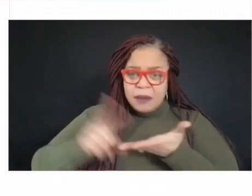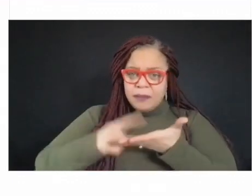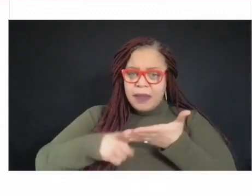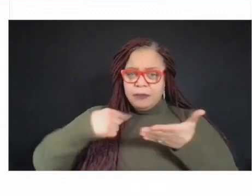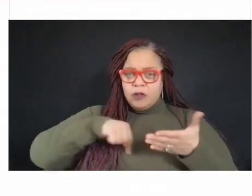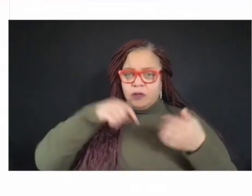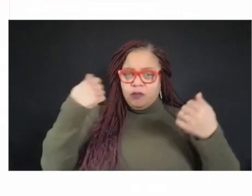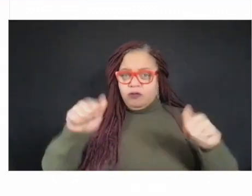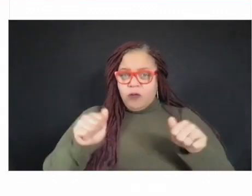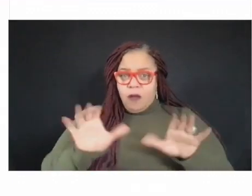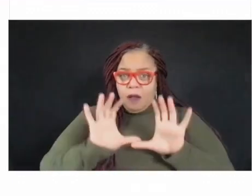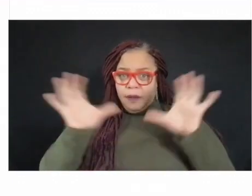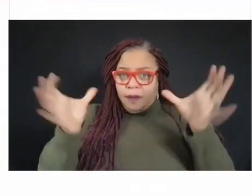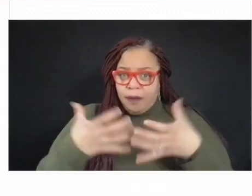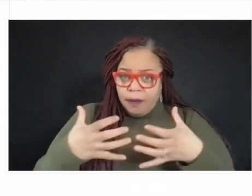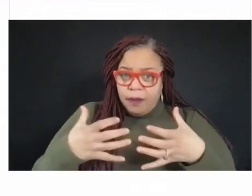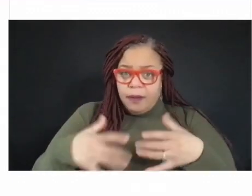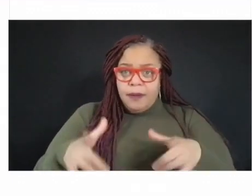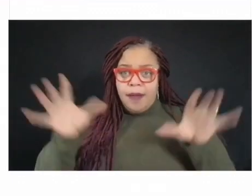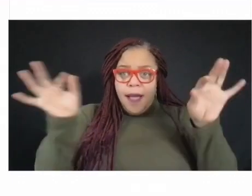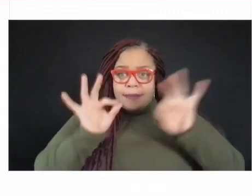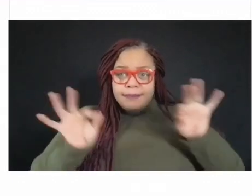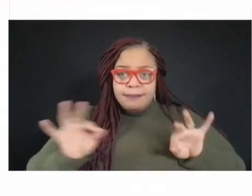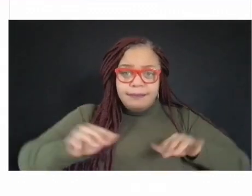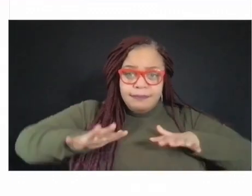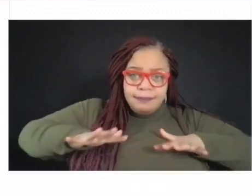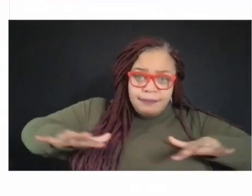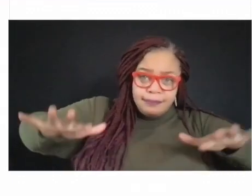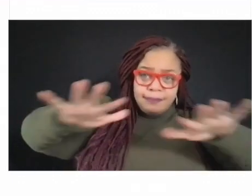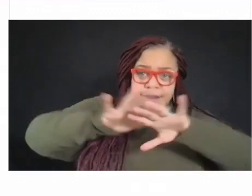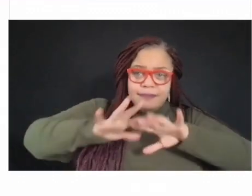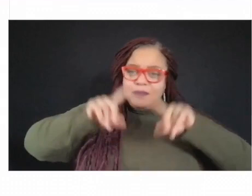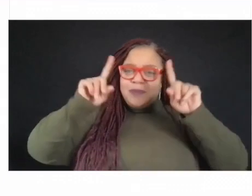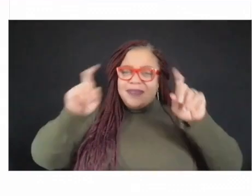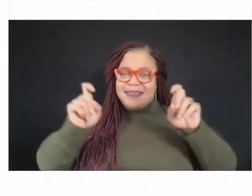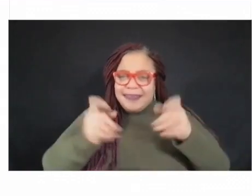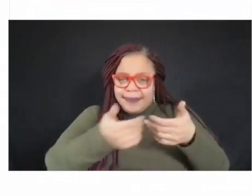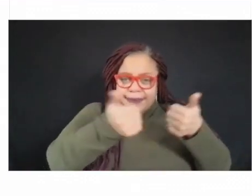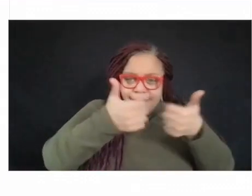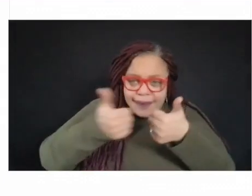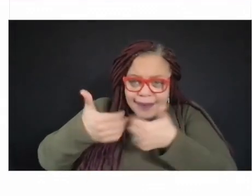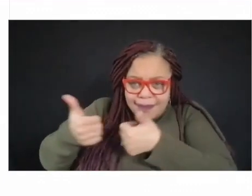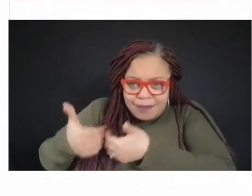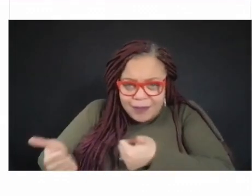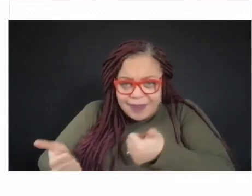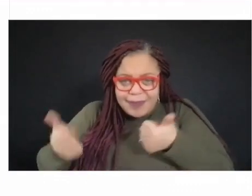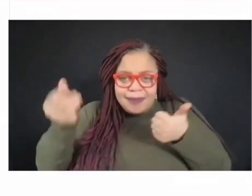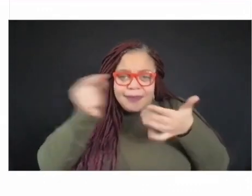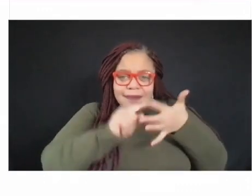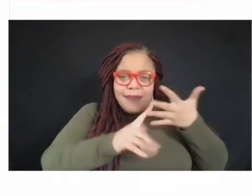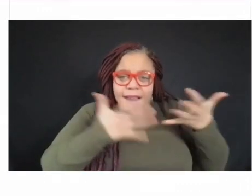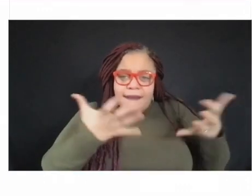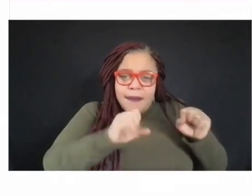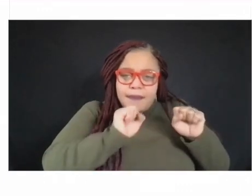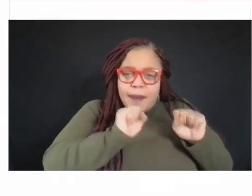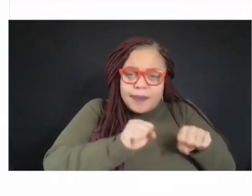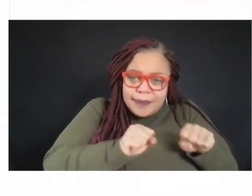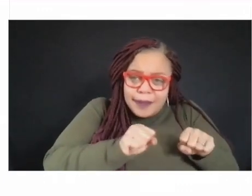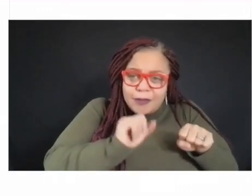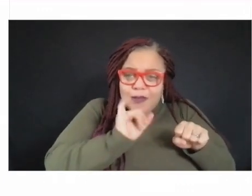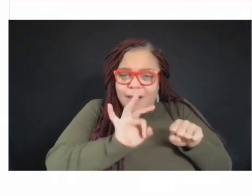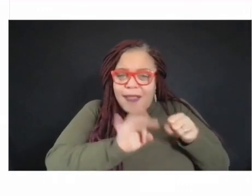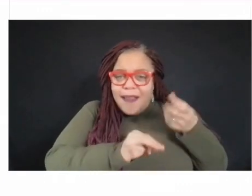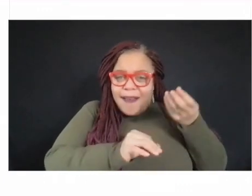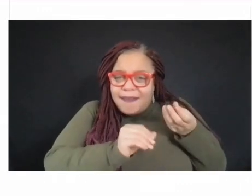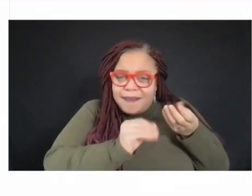out. And where there's a lot of potential low-hanging fruit is in that group that I just talked about, and people like Dr. Thomas and others are really trying